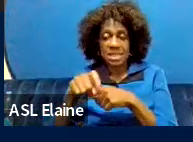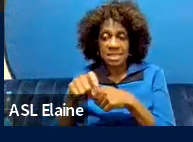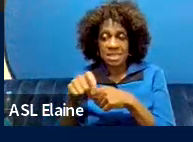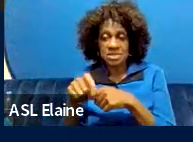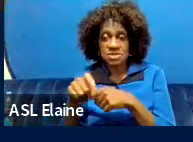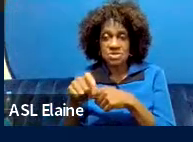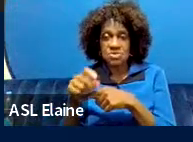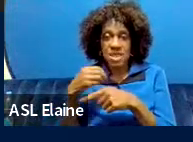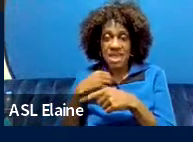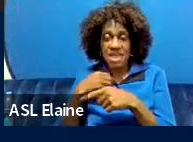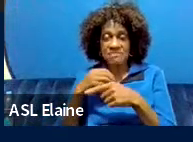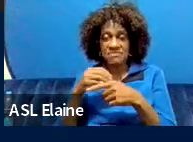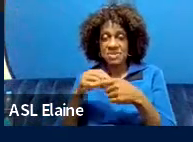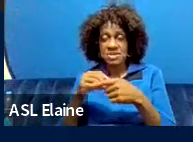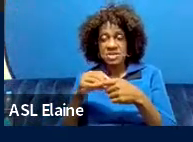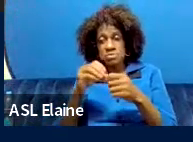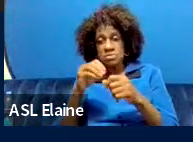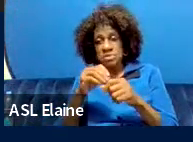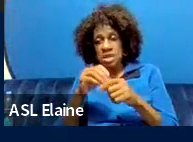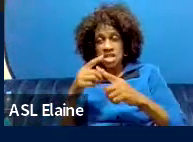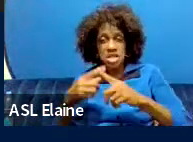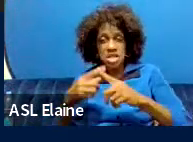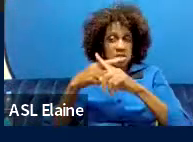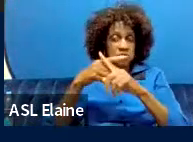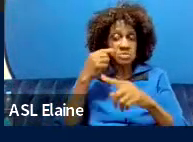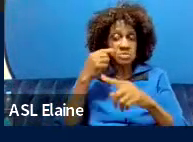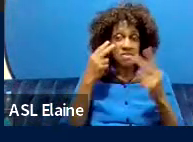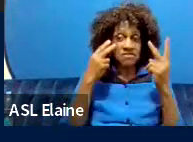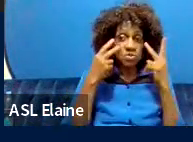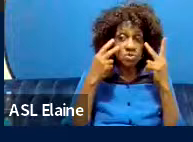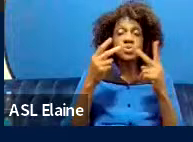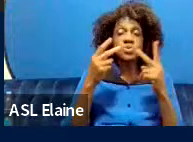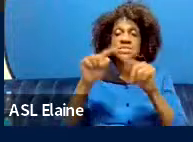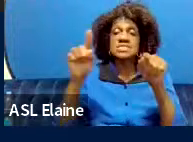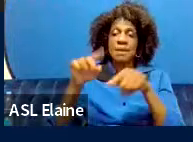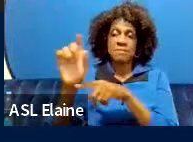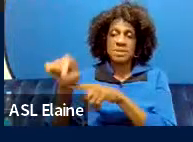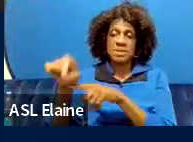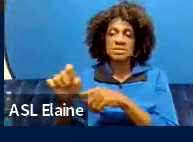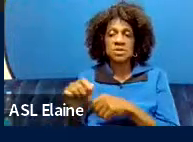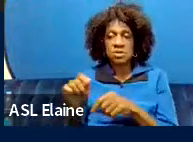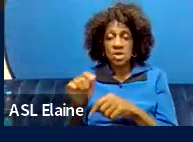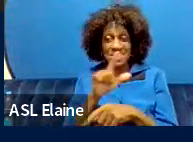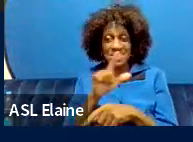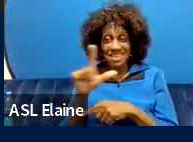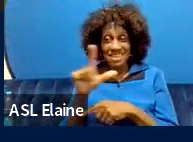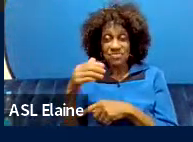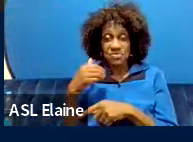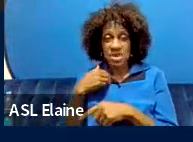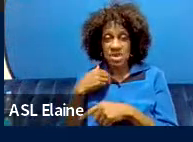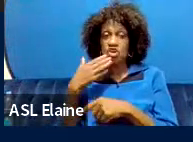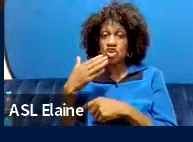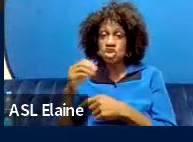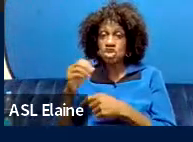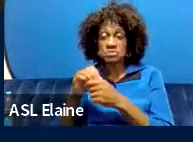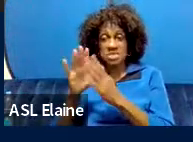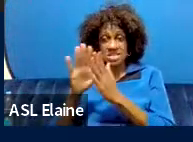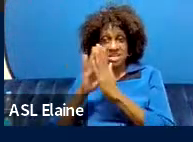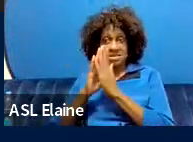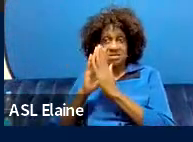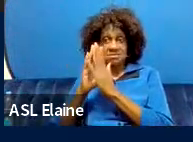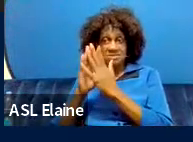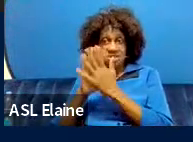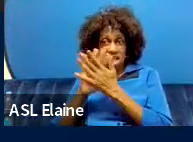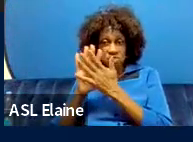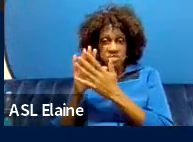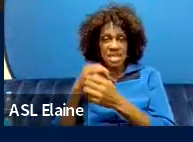the contrast and finish requirements, but the visual sign does. On the left, we have examples of good contrast where we have some